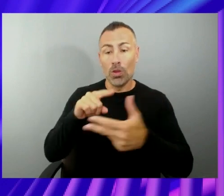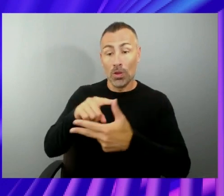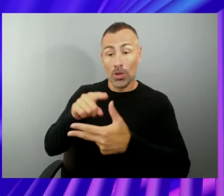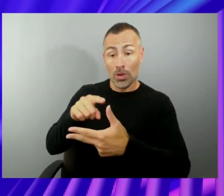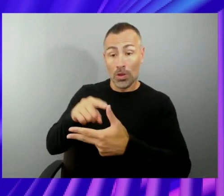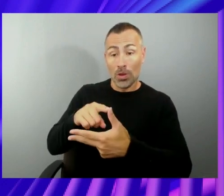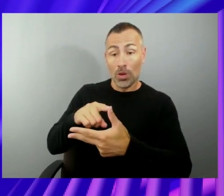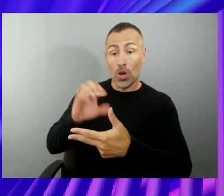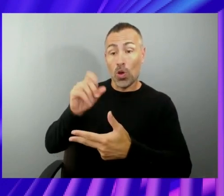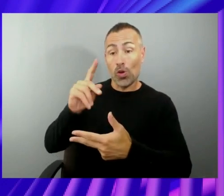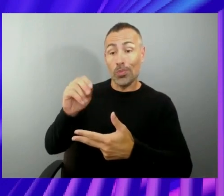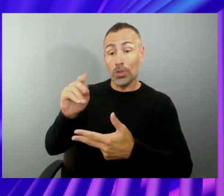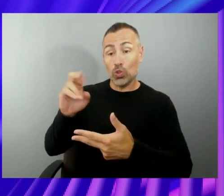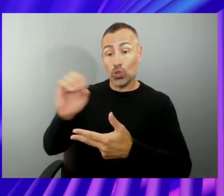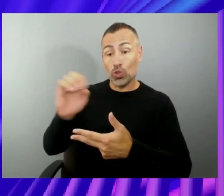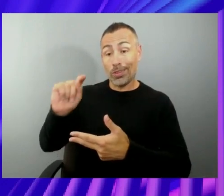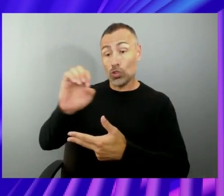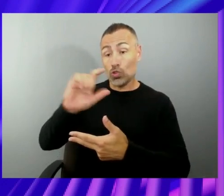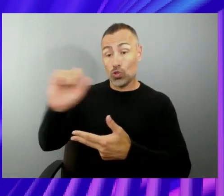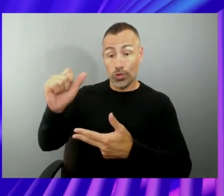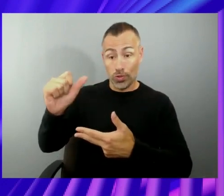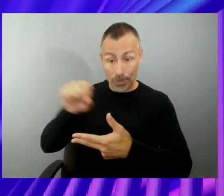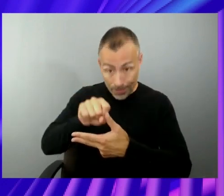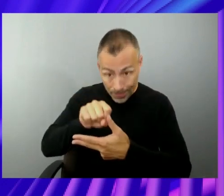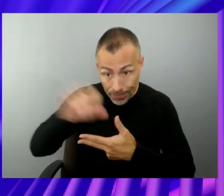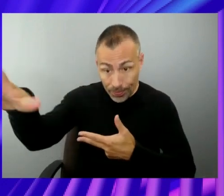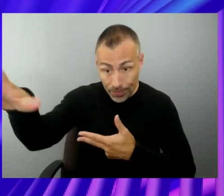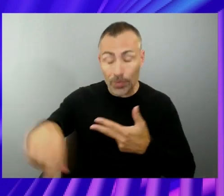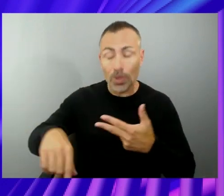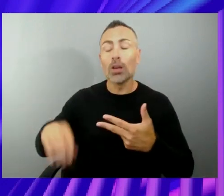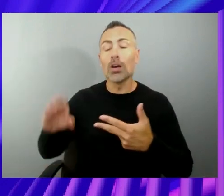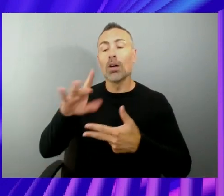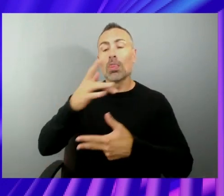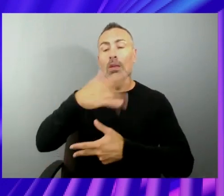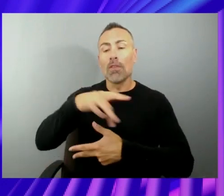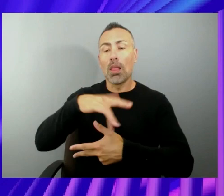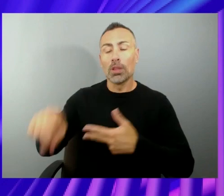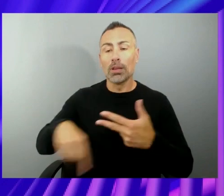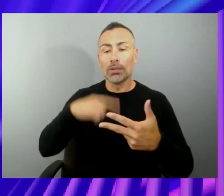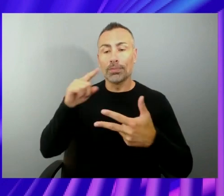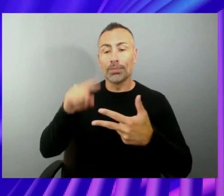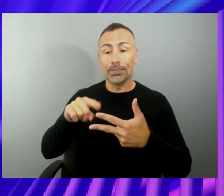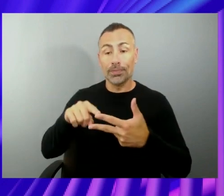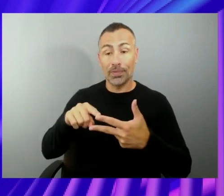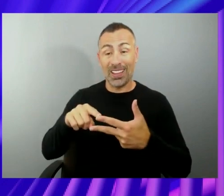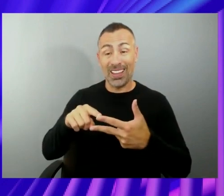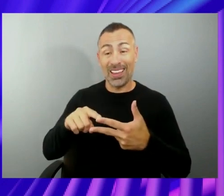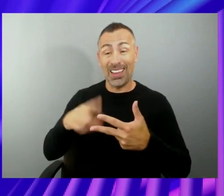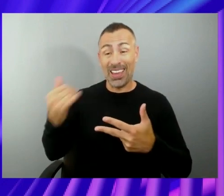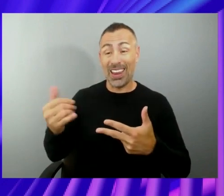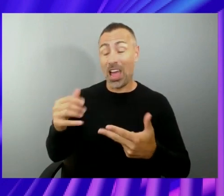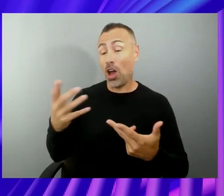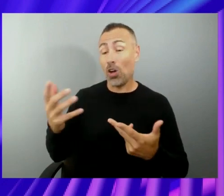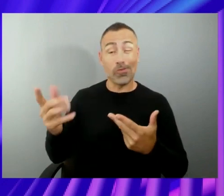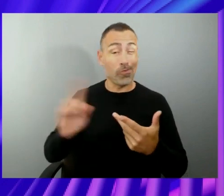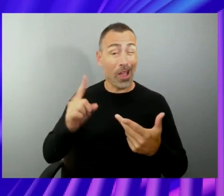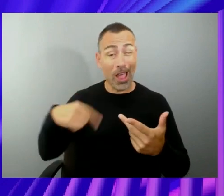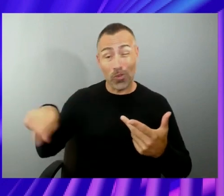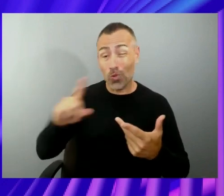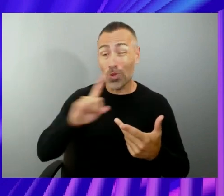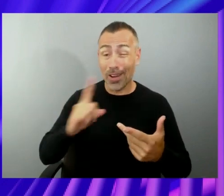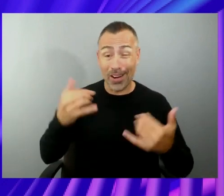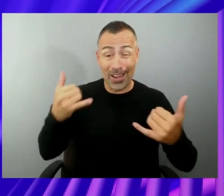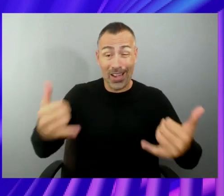that we talked about. Open source tools. And we were going to crush the airwaves wherever we were. We were going to